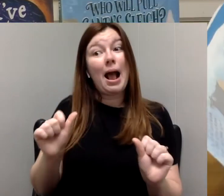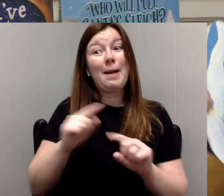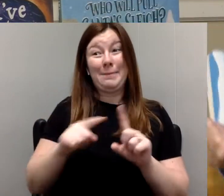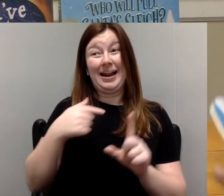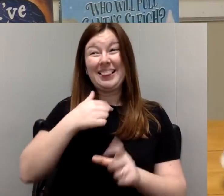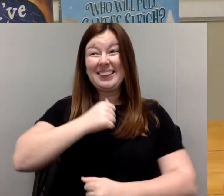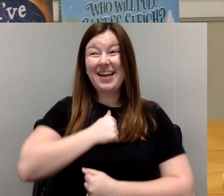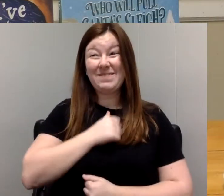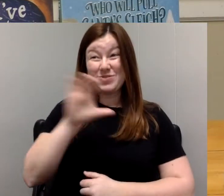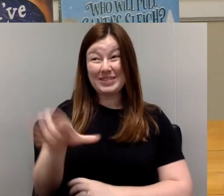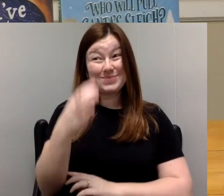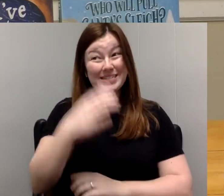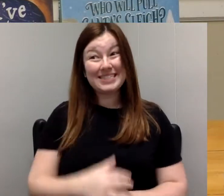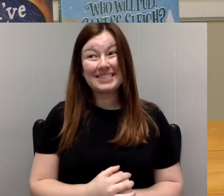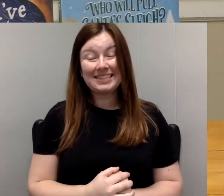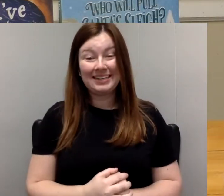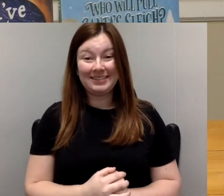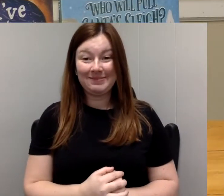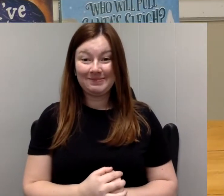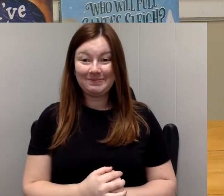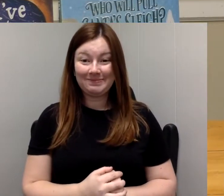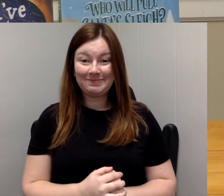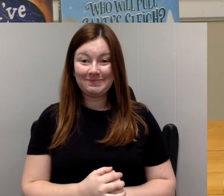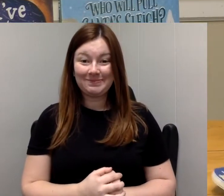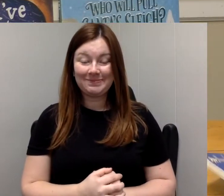love Christmas.